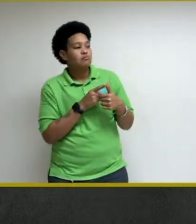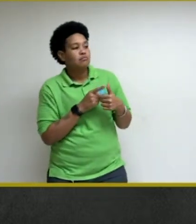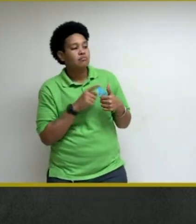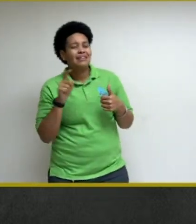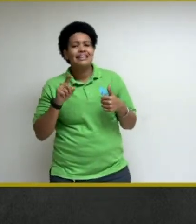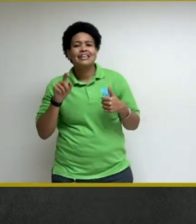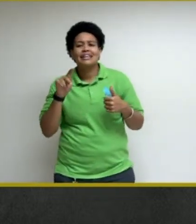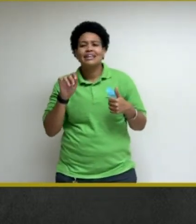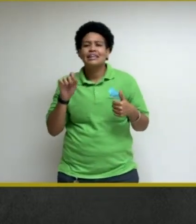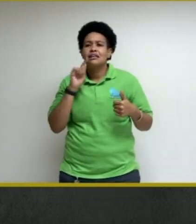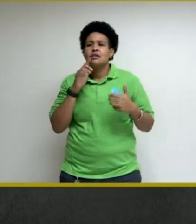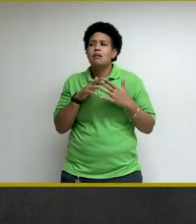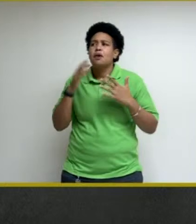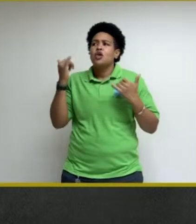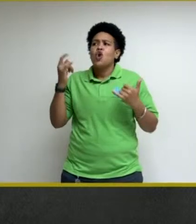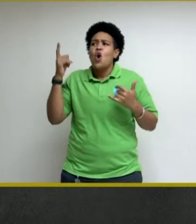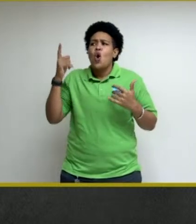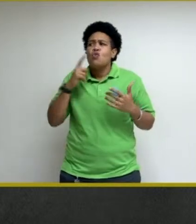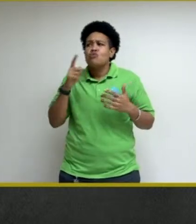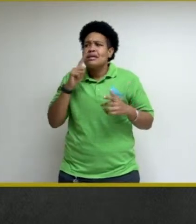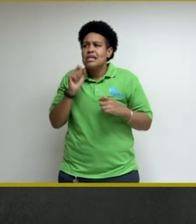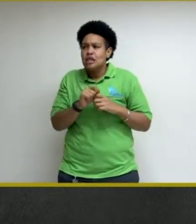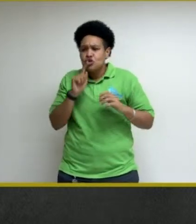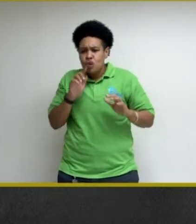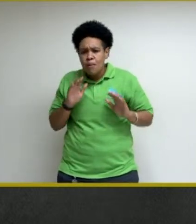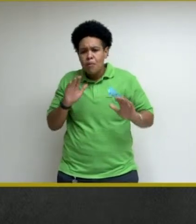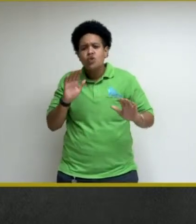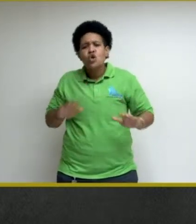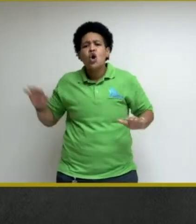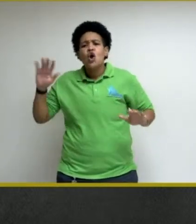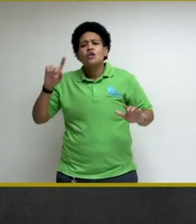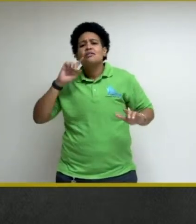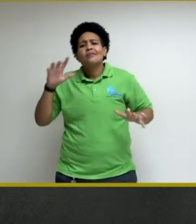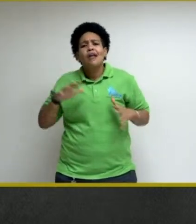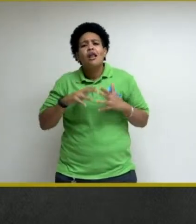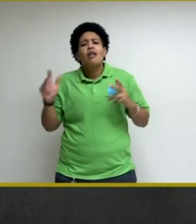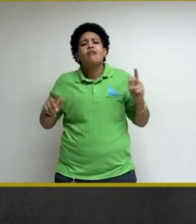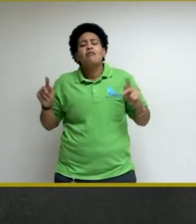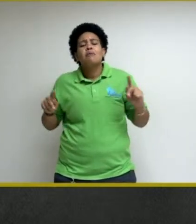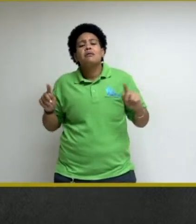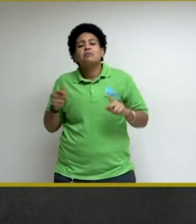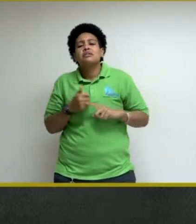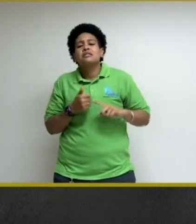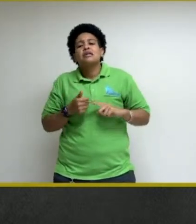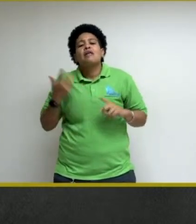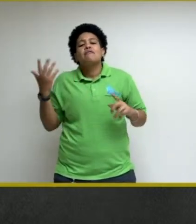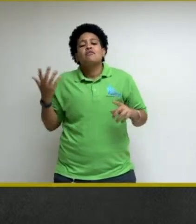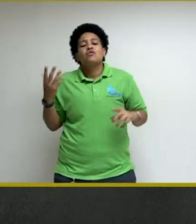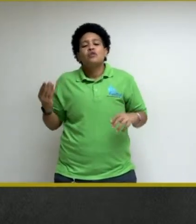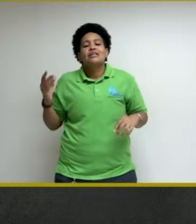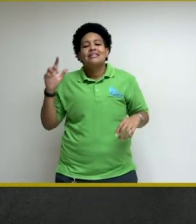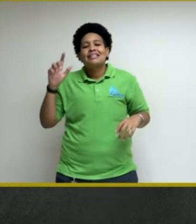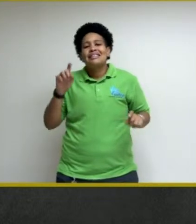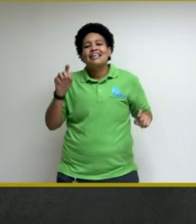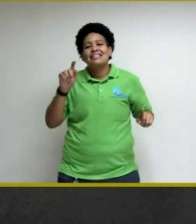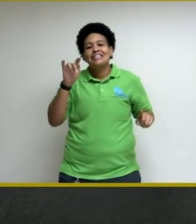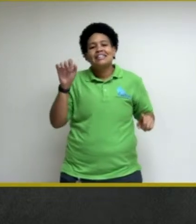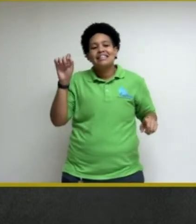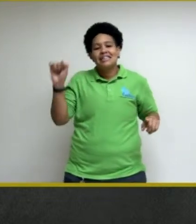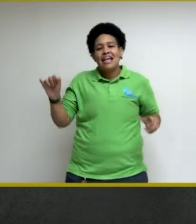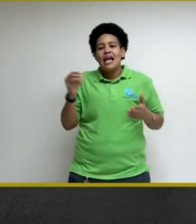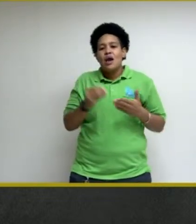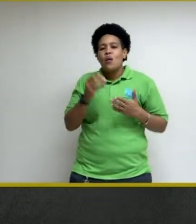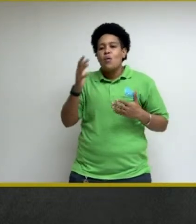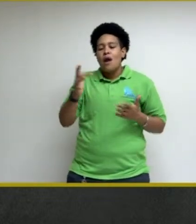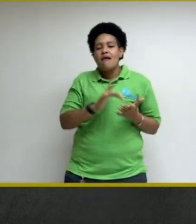testing kits. The US is now literally pushing everyone, a lot of persons, to test kits, which they can acquire